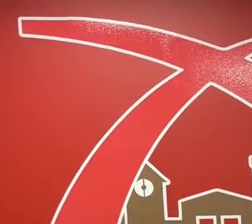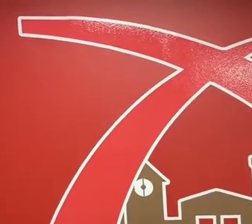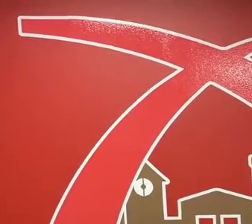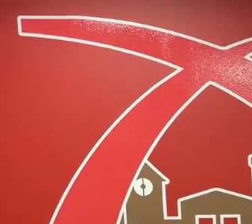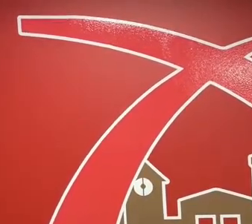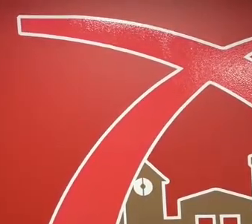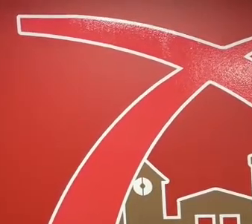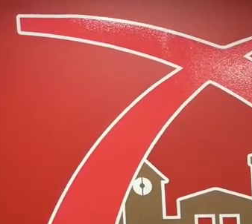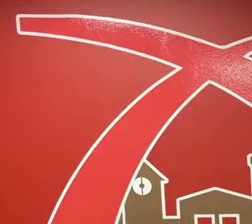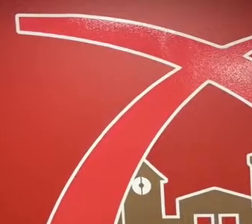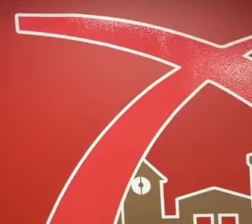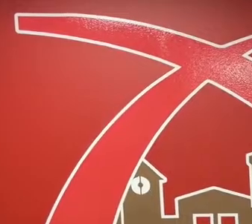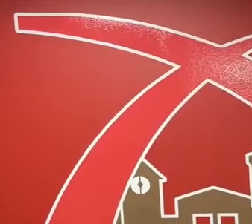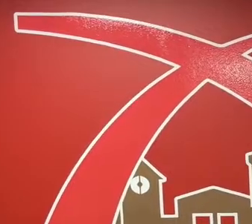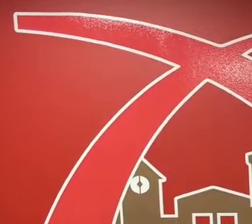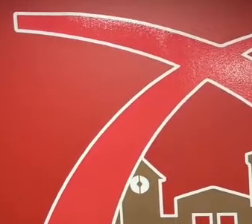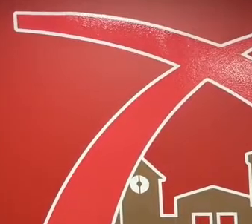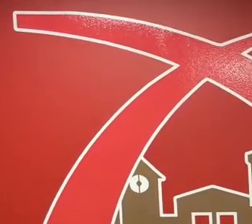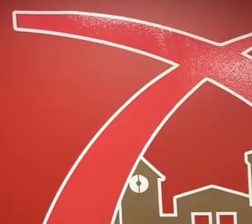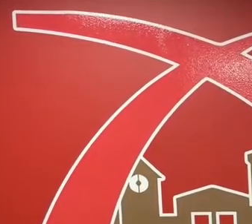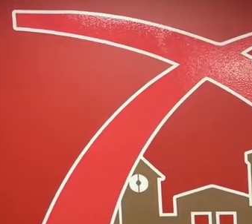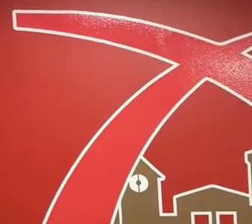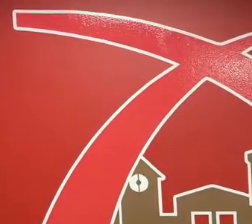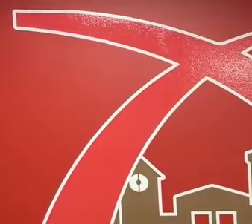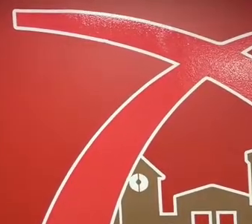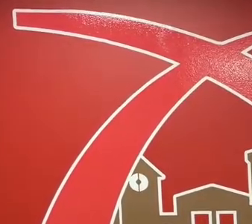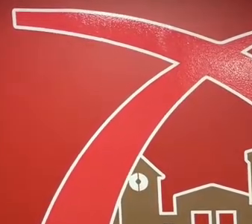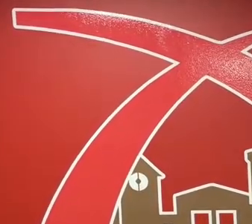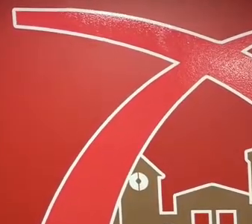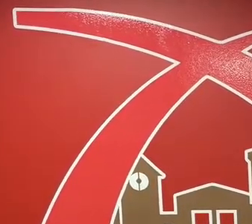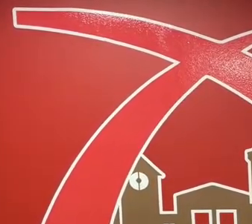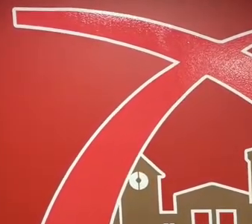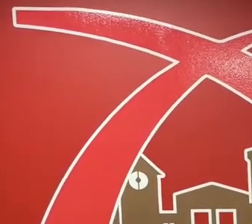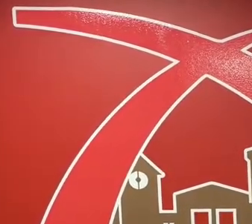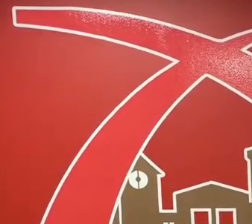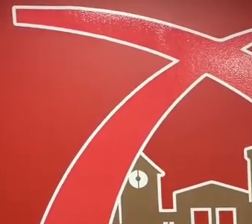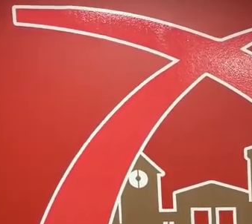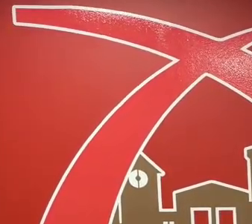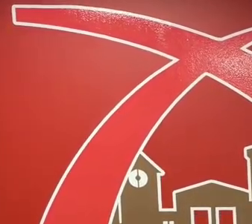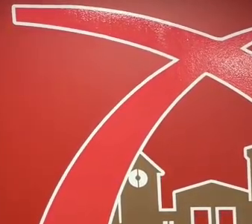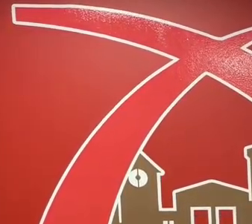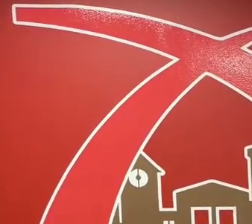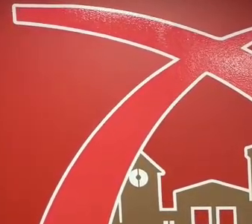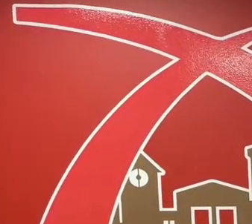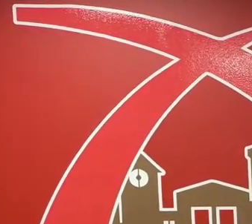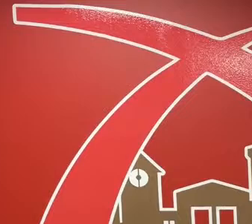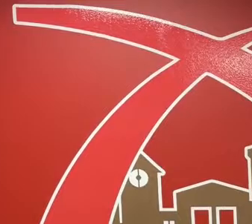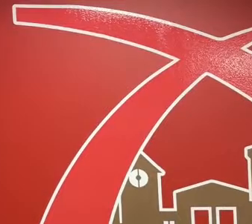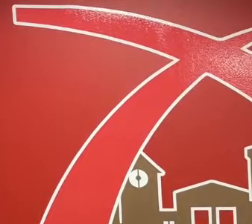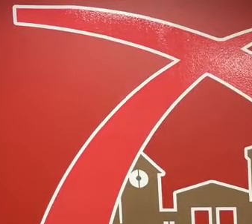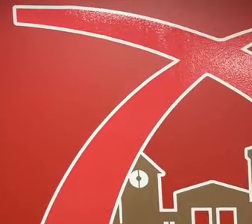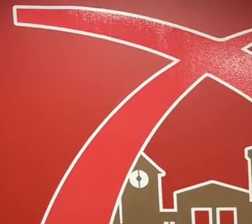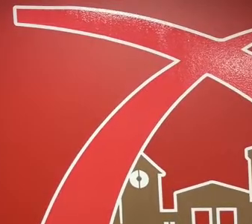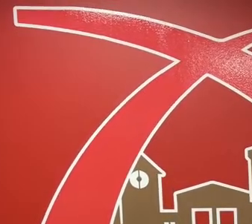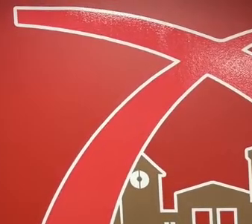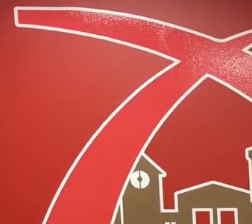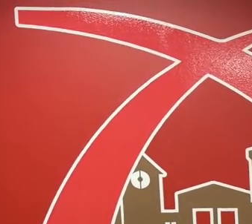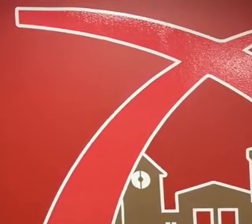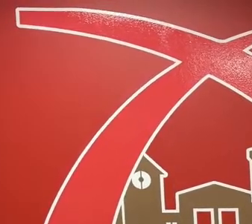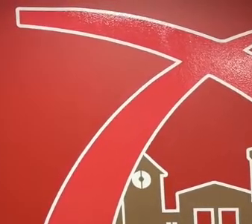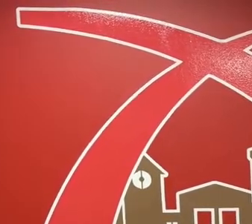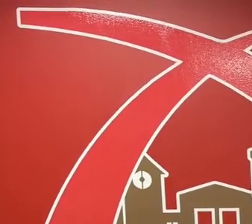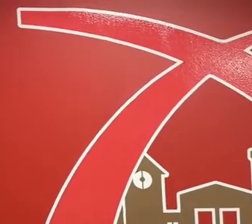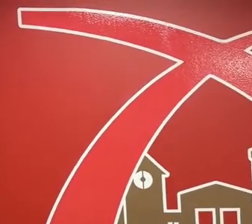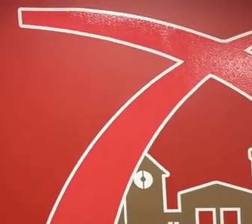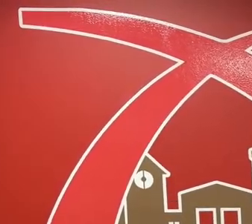this is your first time, or if you're relatively new, maybe you've been coming for a while, but we haven't dropped a ping